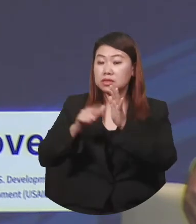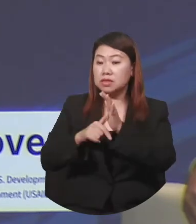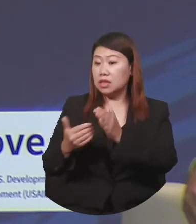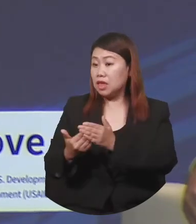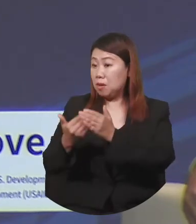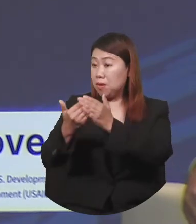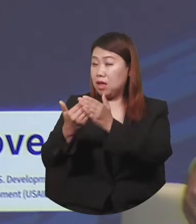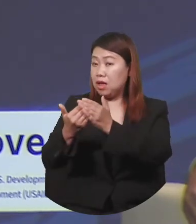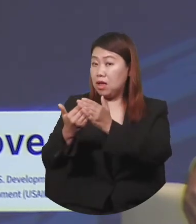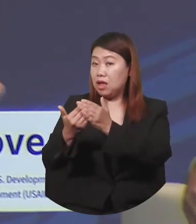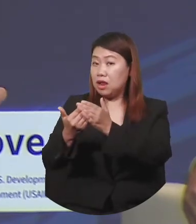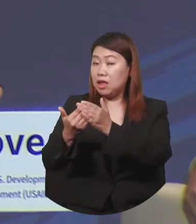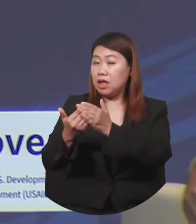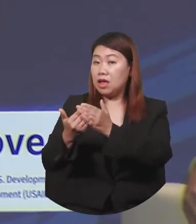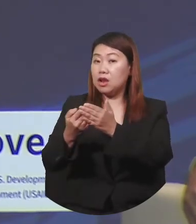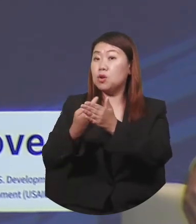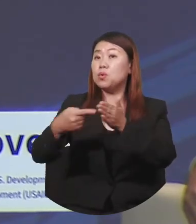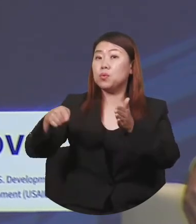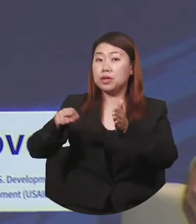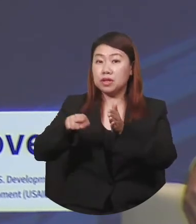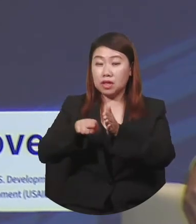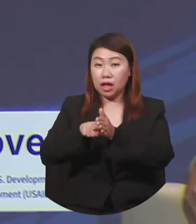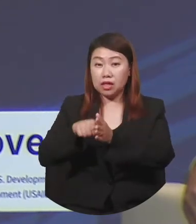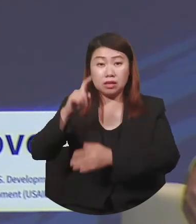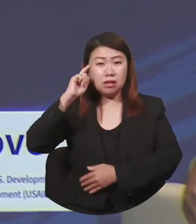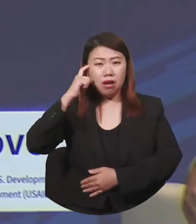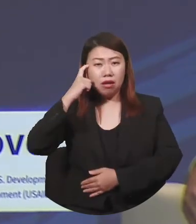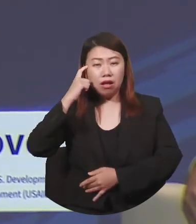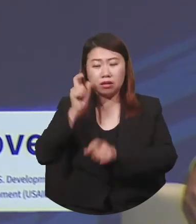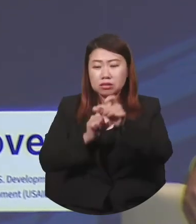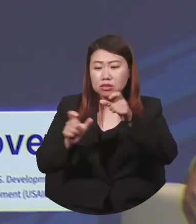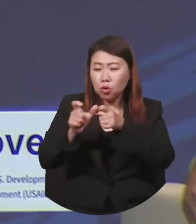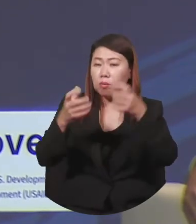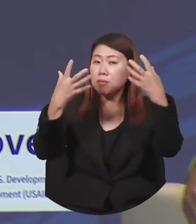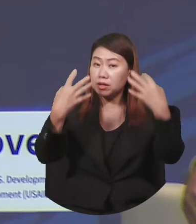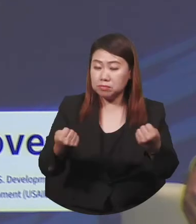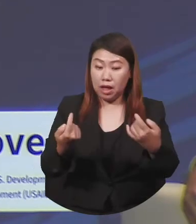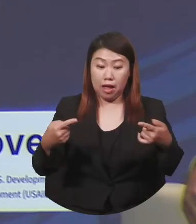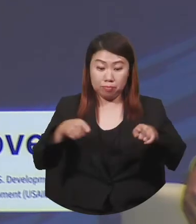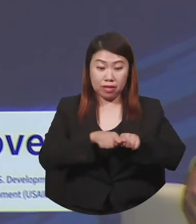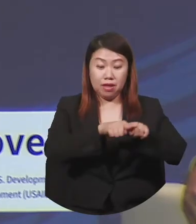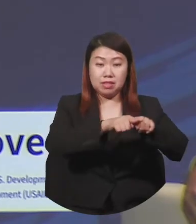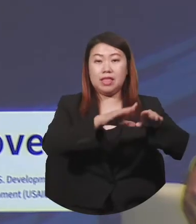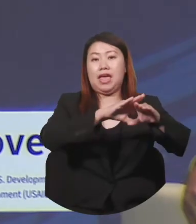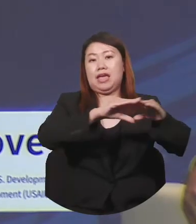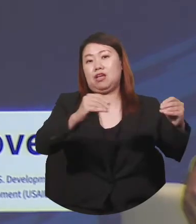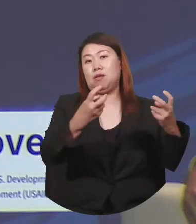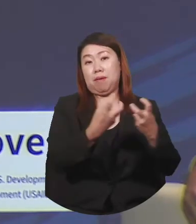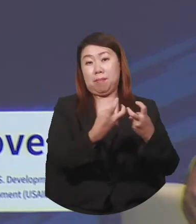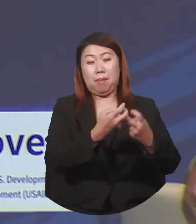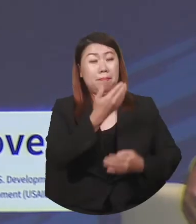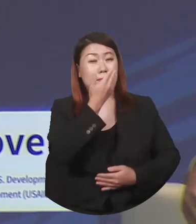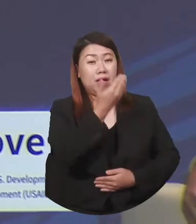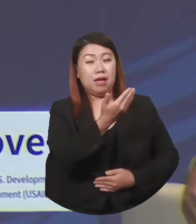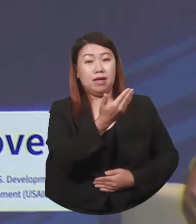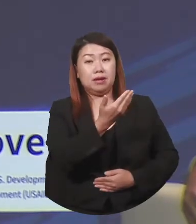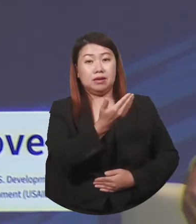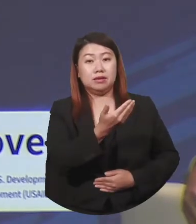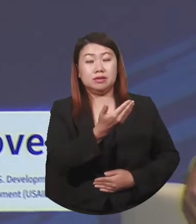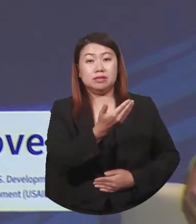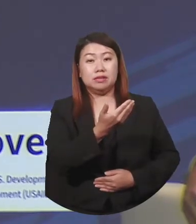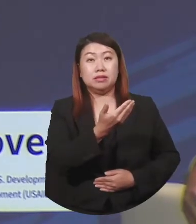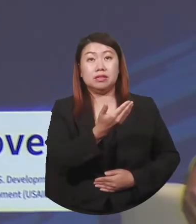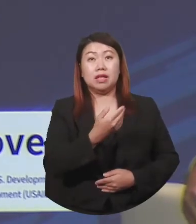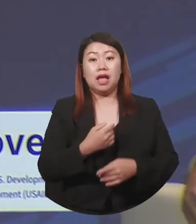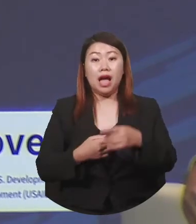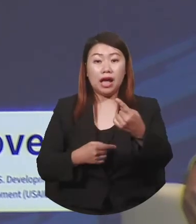today. Working together, I'm sure we can find a way. It might not be one particular model going forward, so